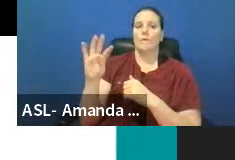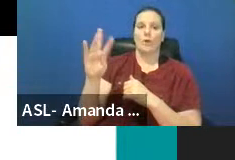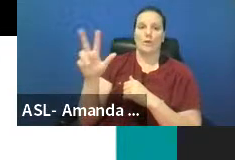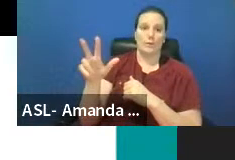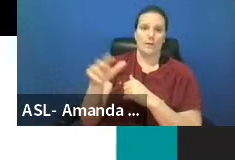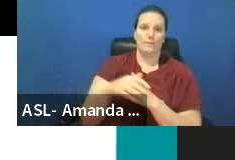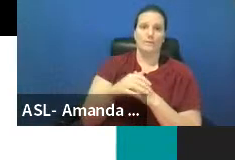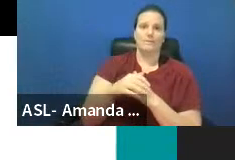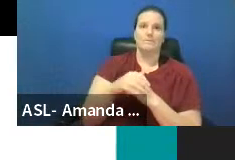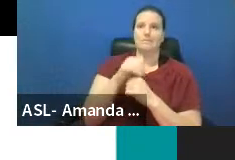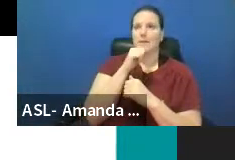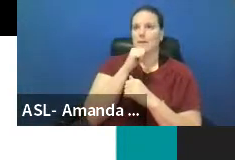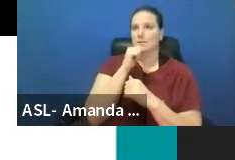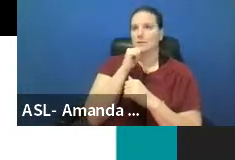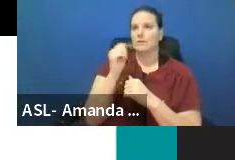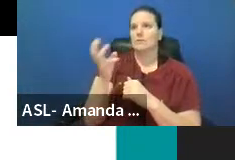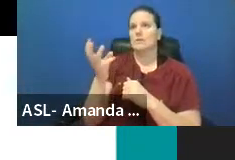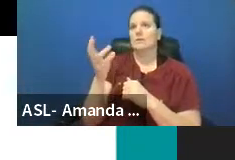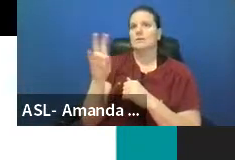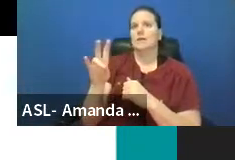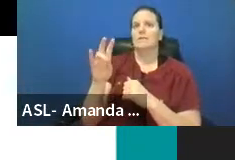993-5459-6043, passcode